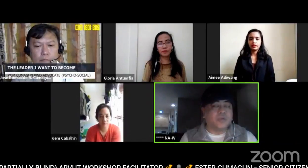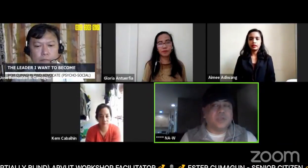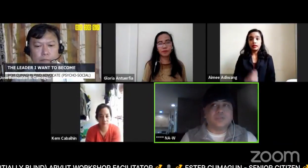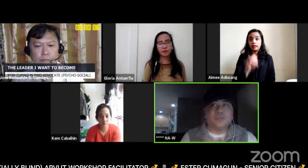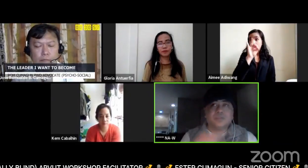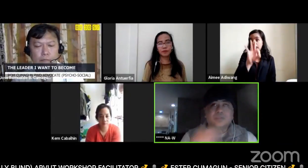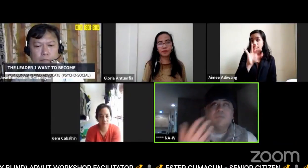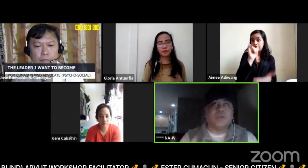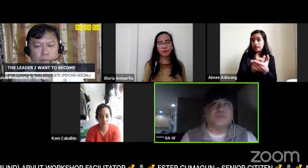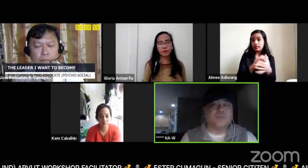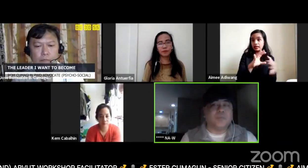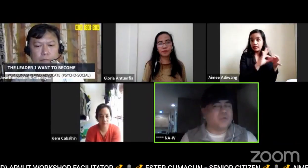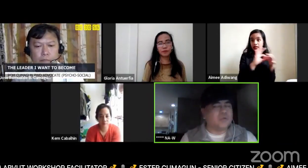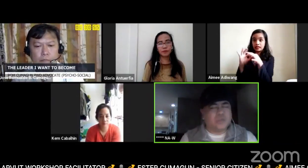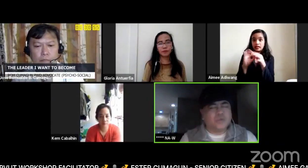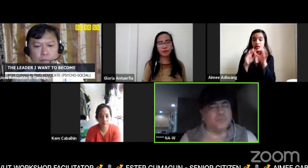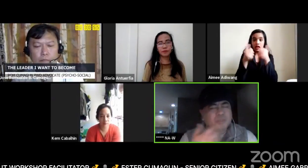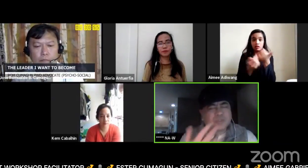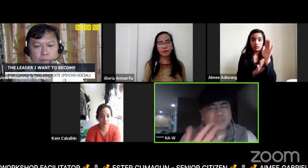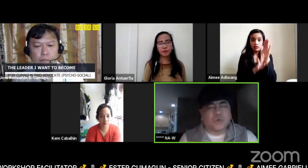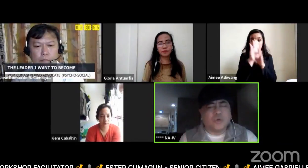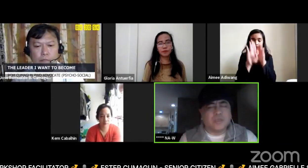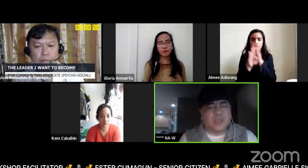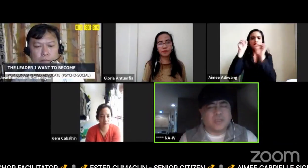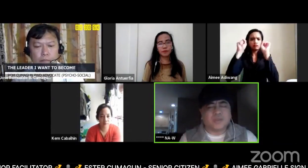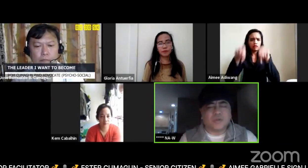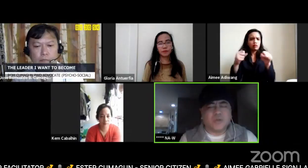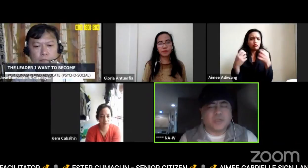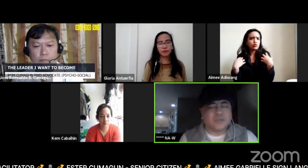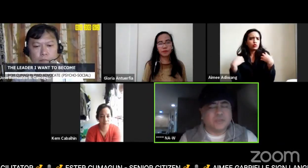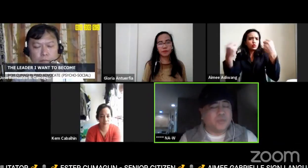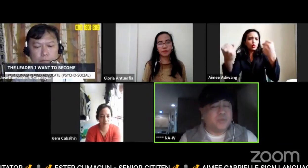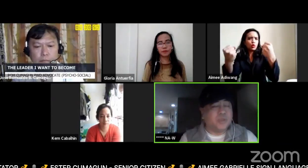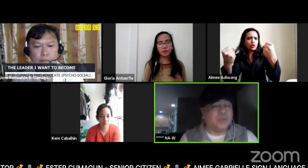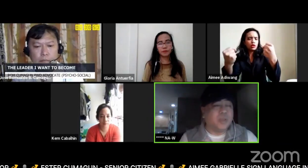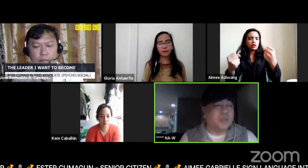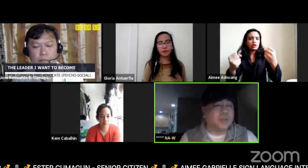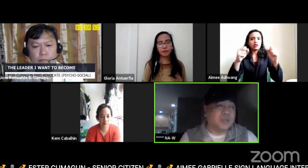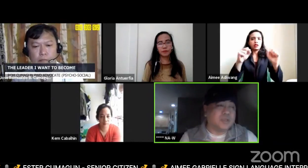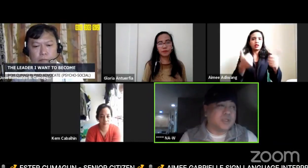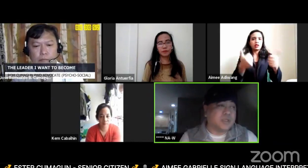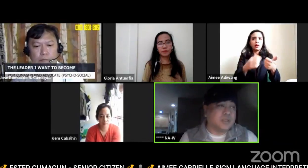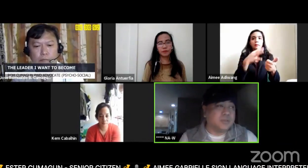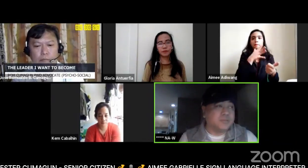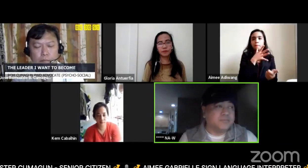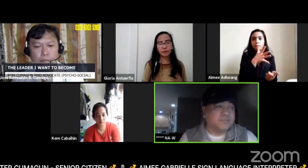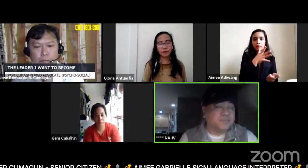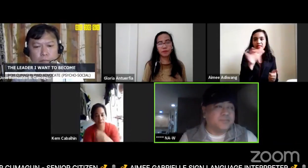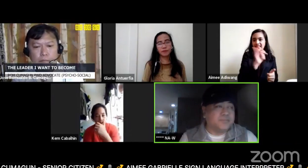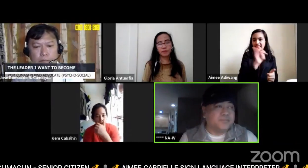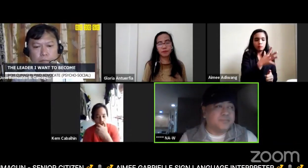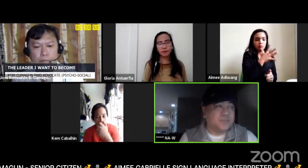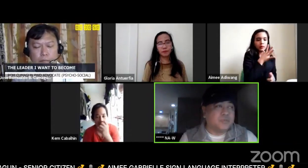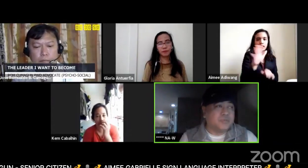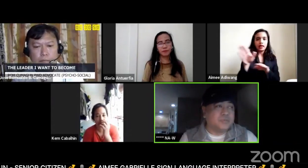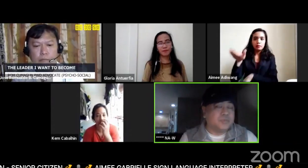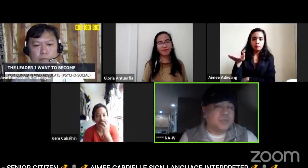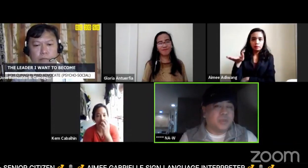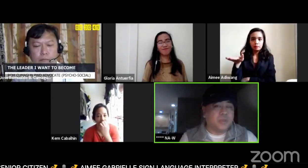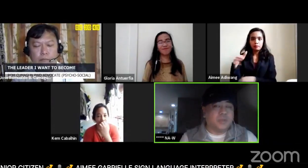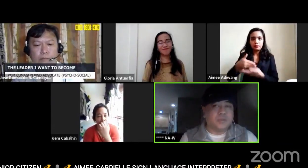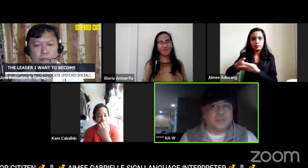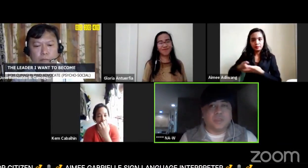If that connection is developed, it could be as strong as a connection between a mother and a child.